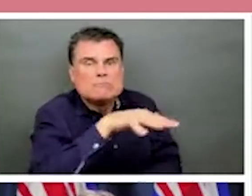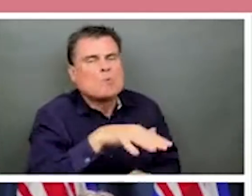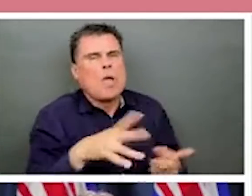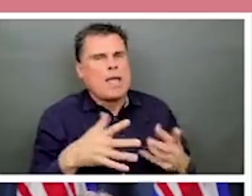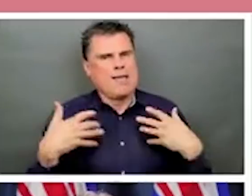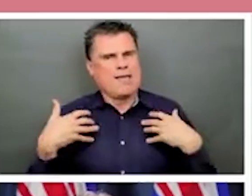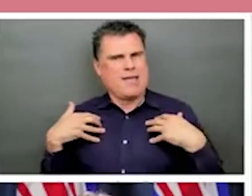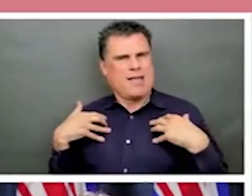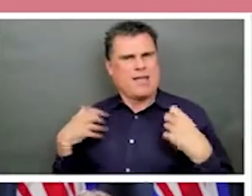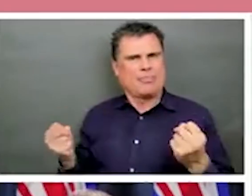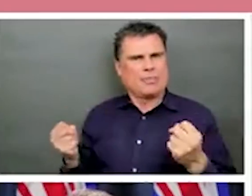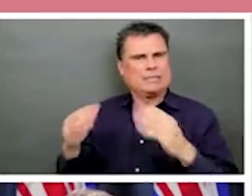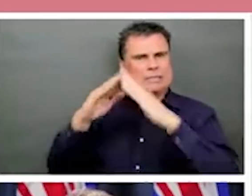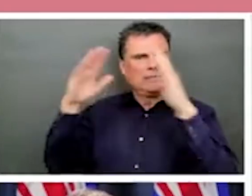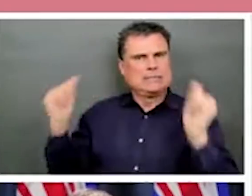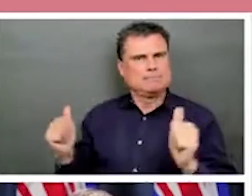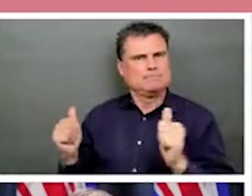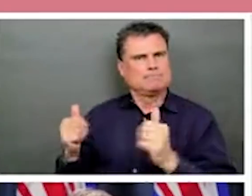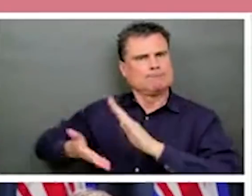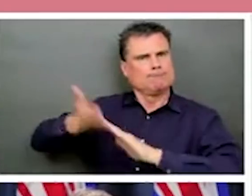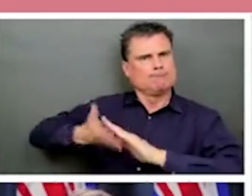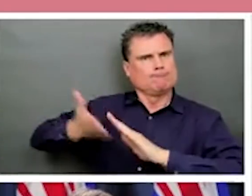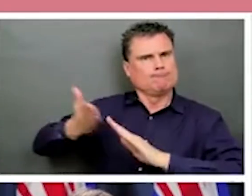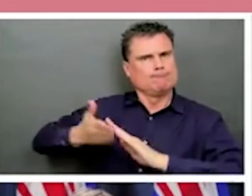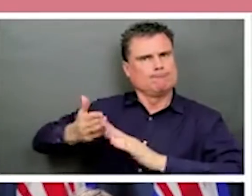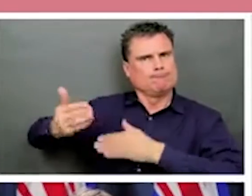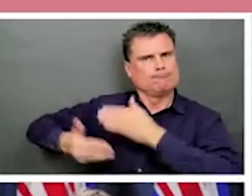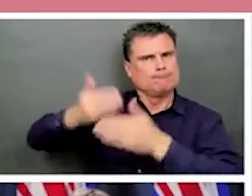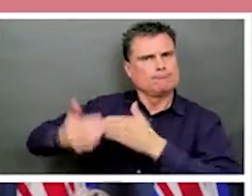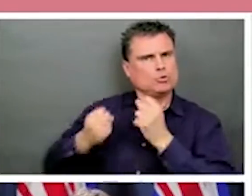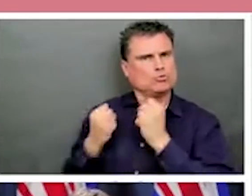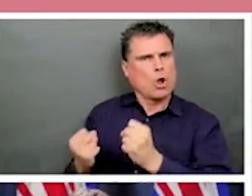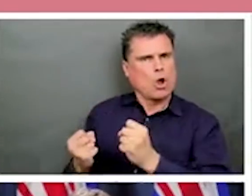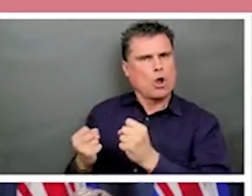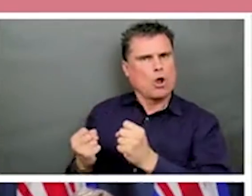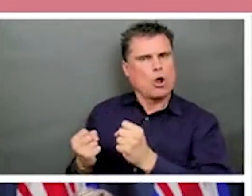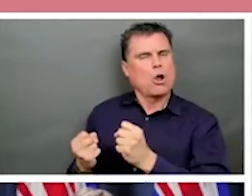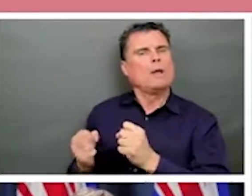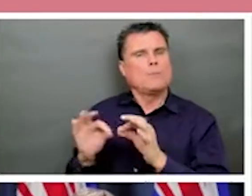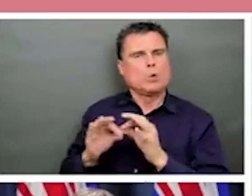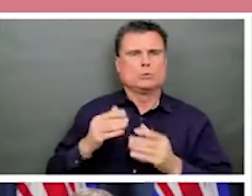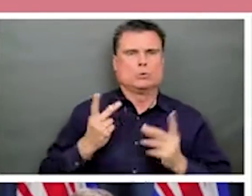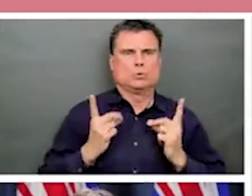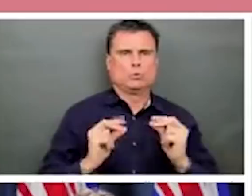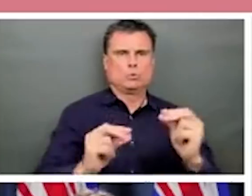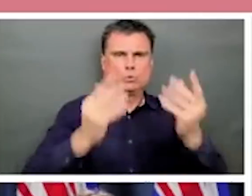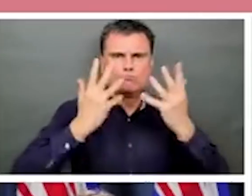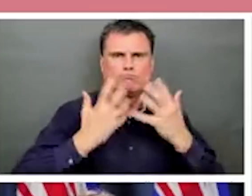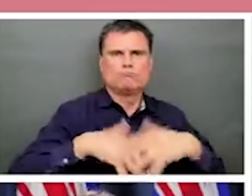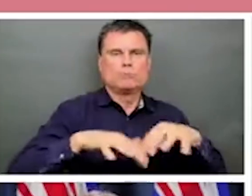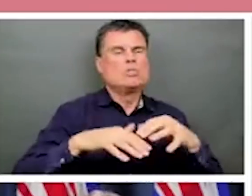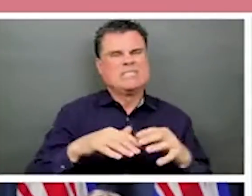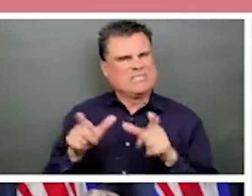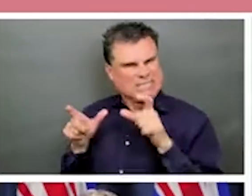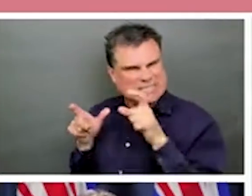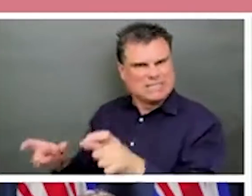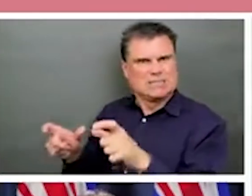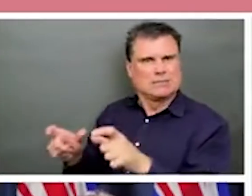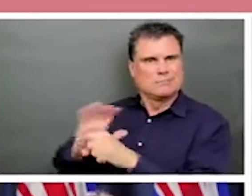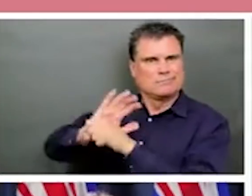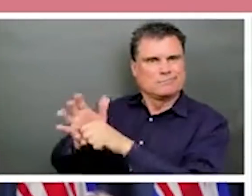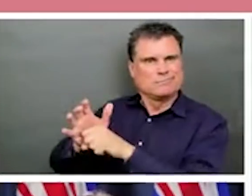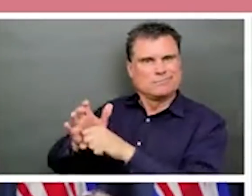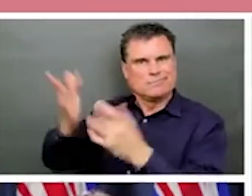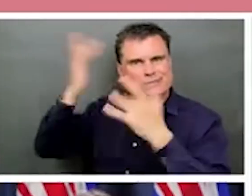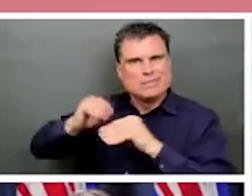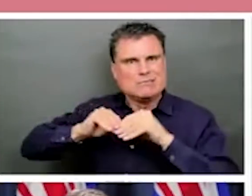and to actually carry on addressing the pandemic, because it's still with us until we get